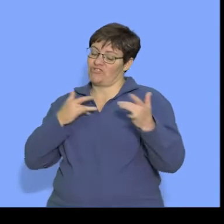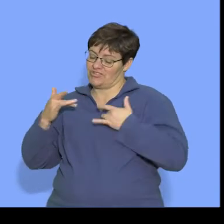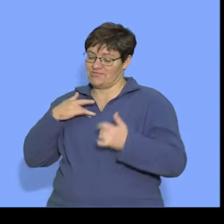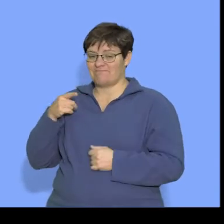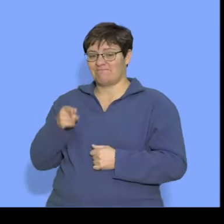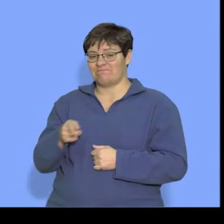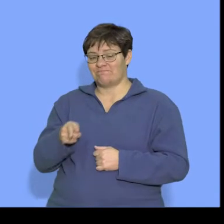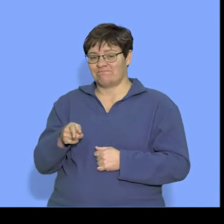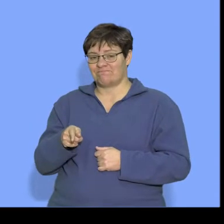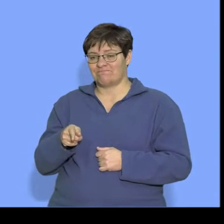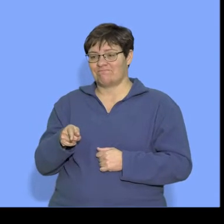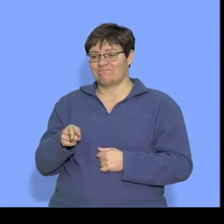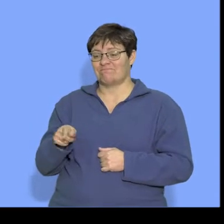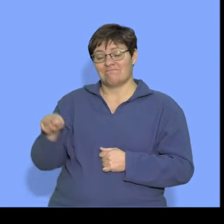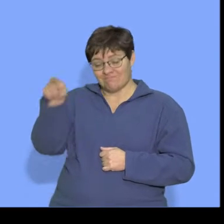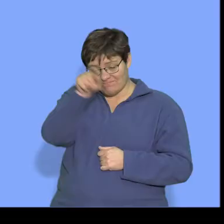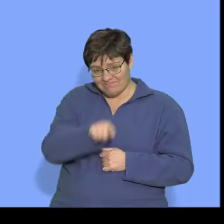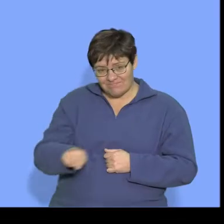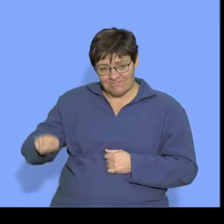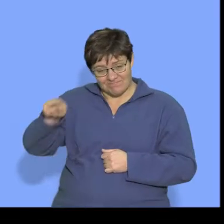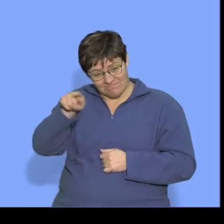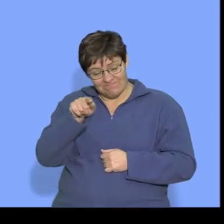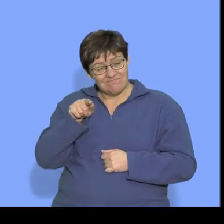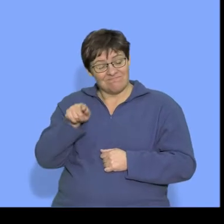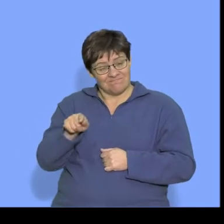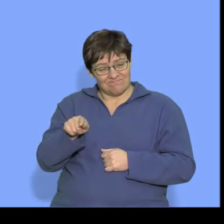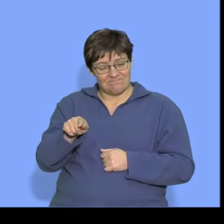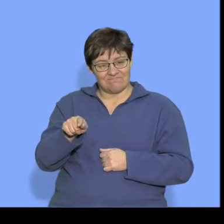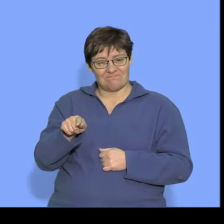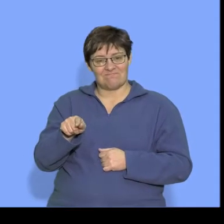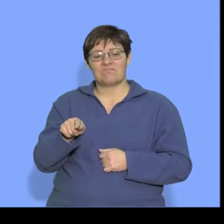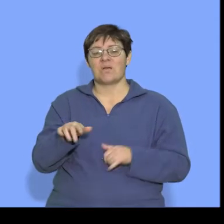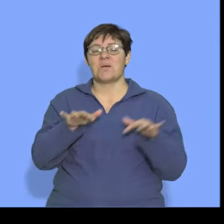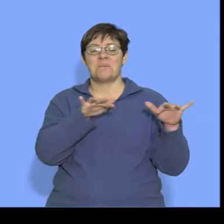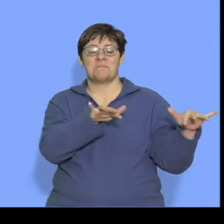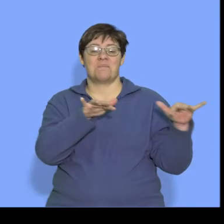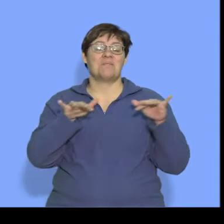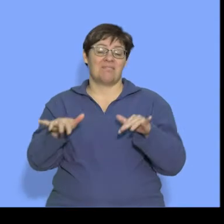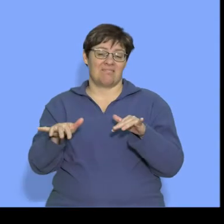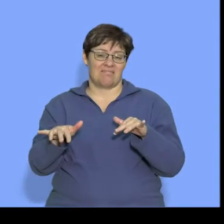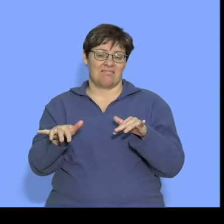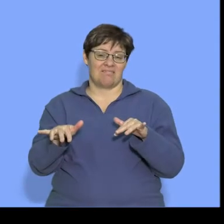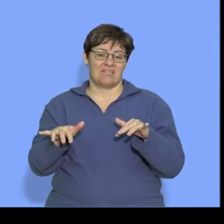that these often form a significant proportion of the populations